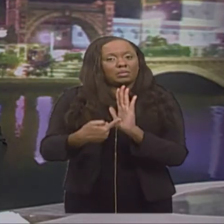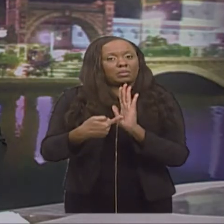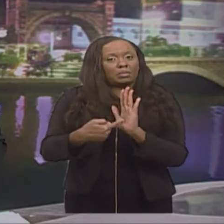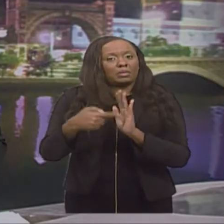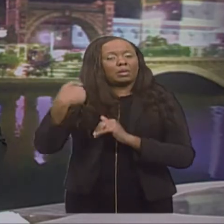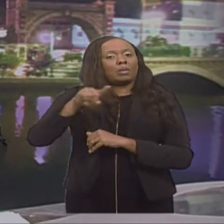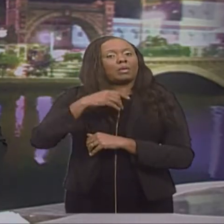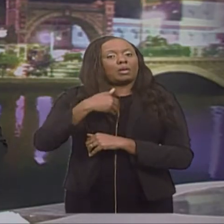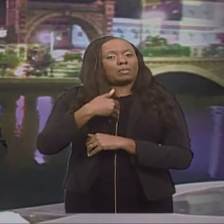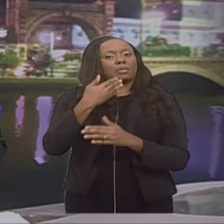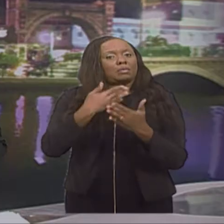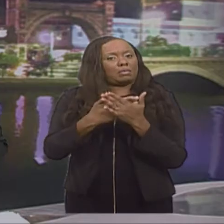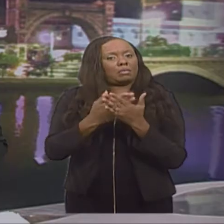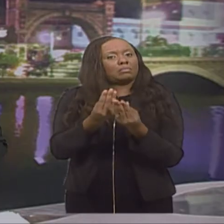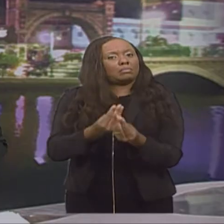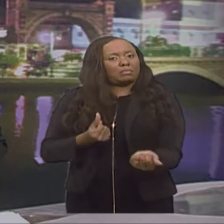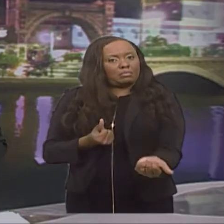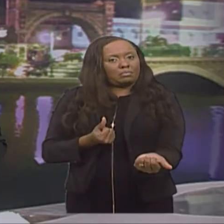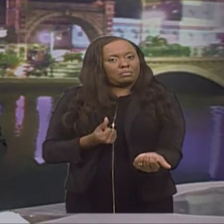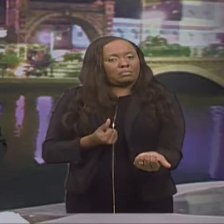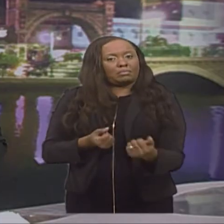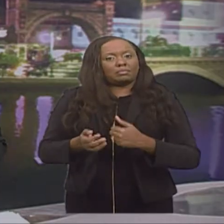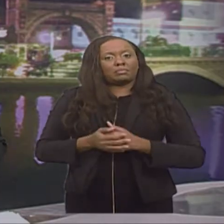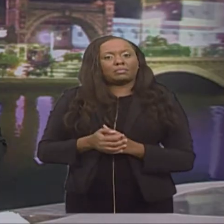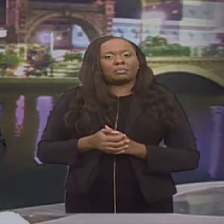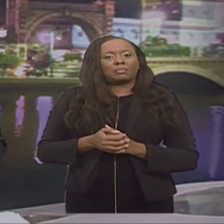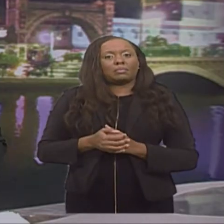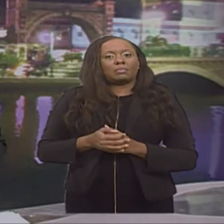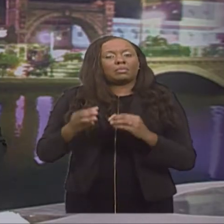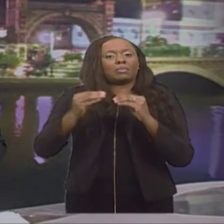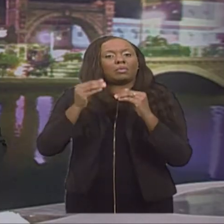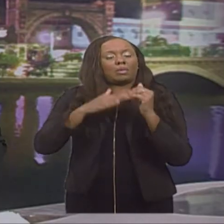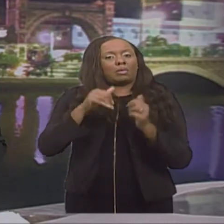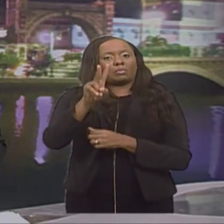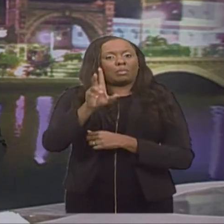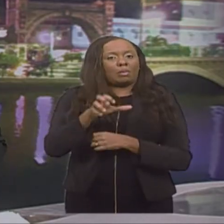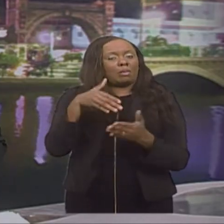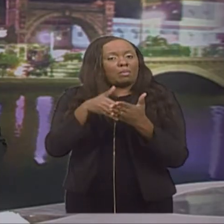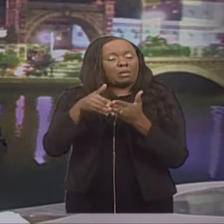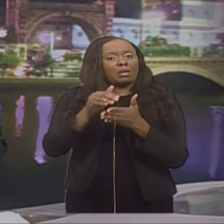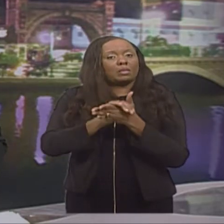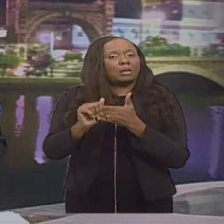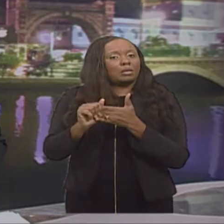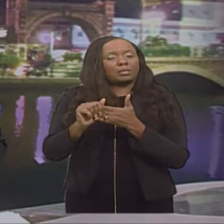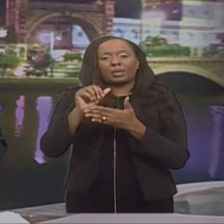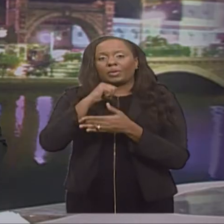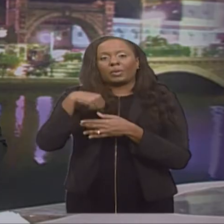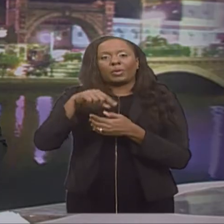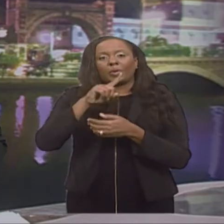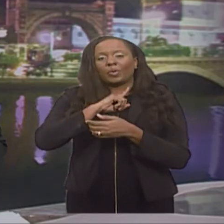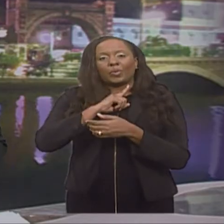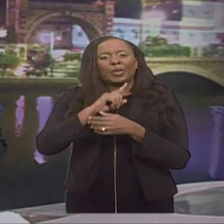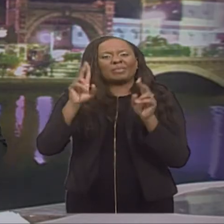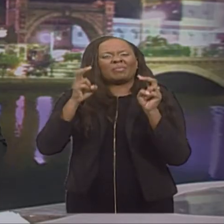come up with a homegrown solutions package. Meanwhile, Mr. Arthur also says that the more than $200 million loss in revenue from the island's